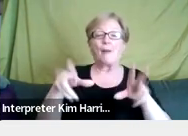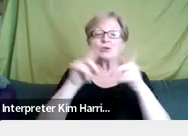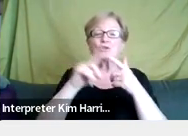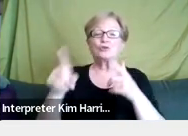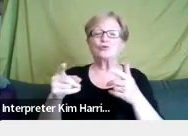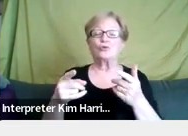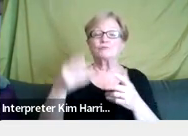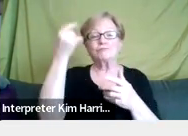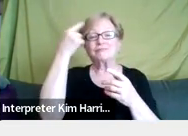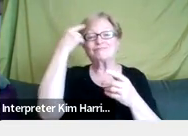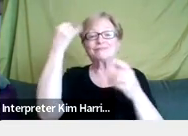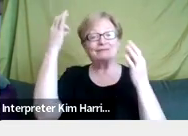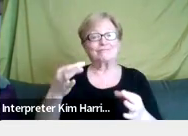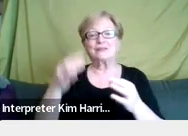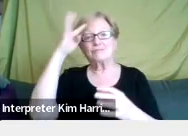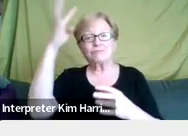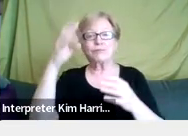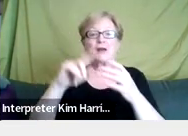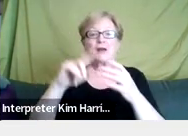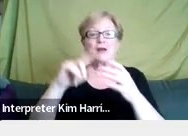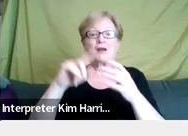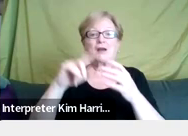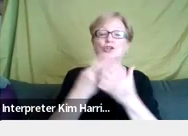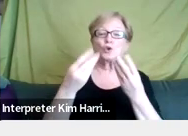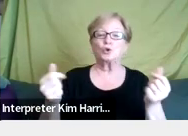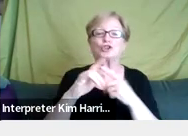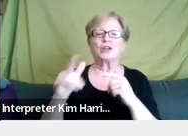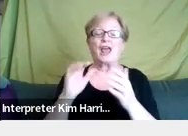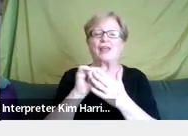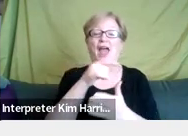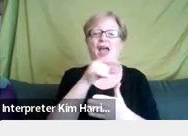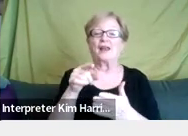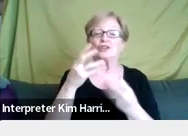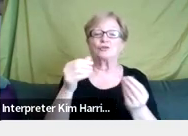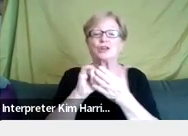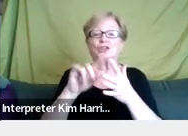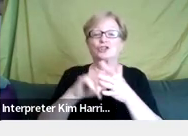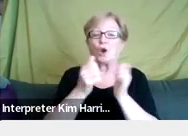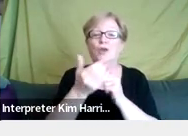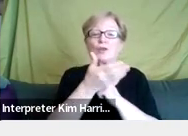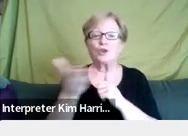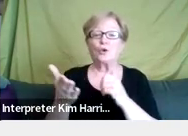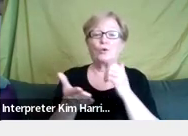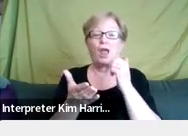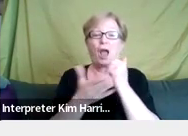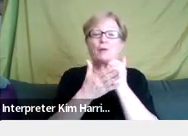you, but the entire community." The photo that we have of her is the cover of her novel.